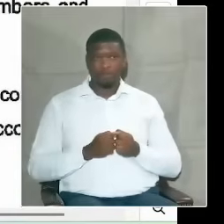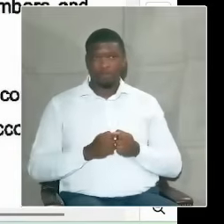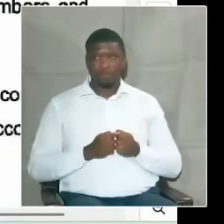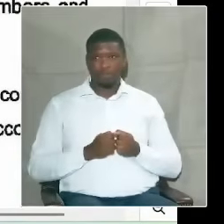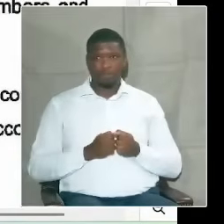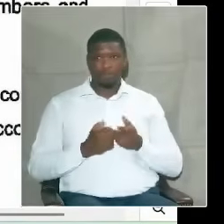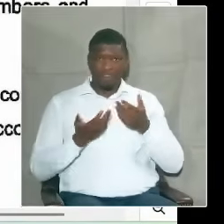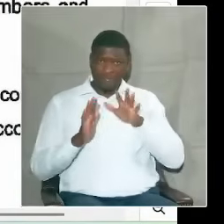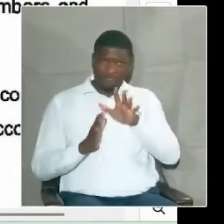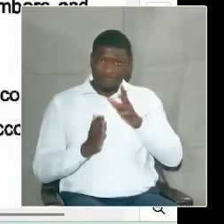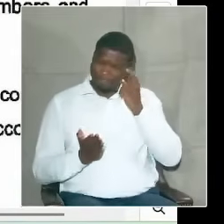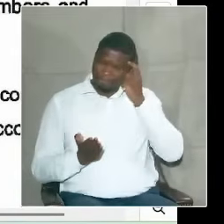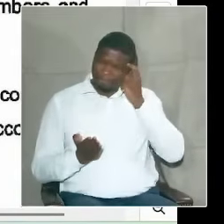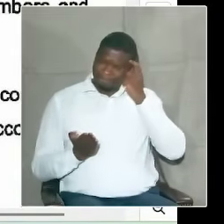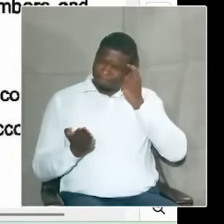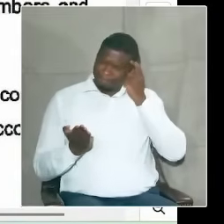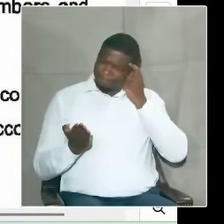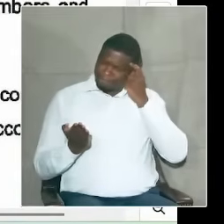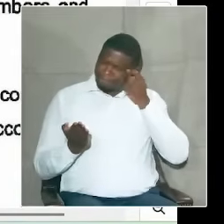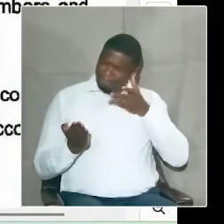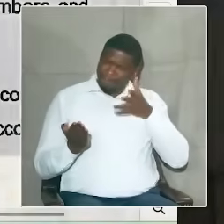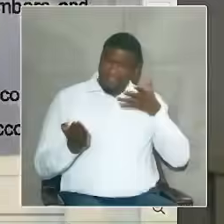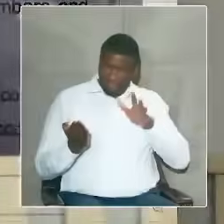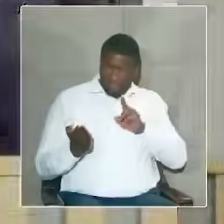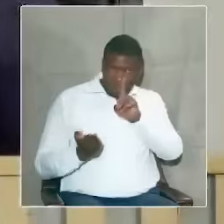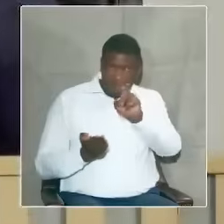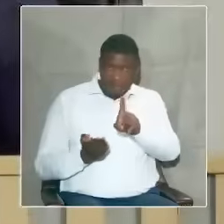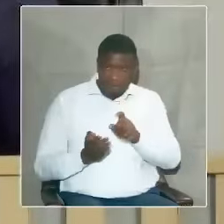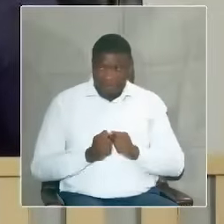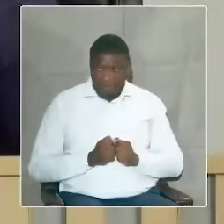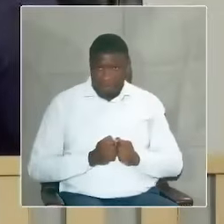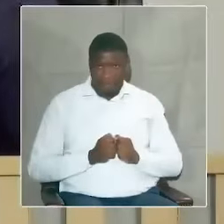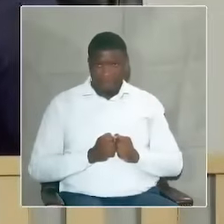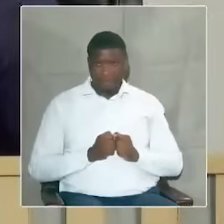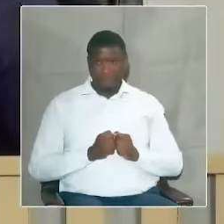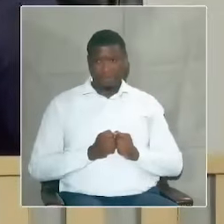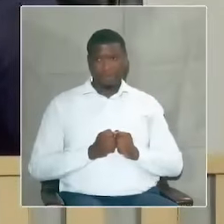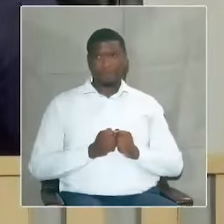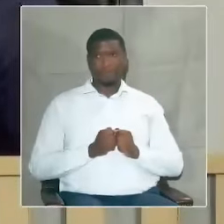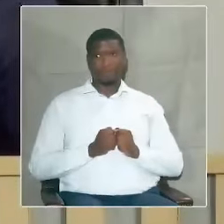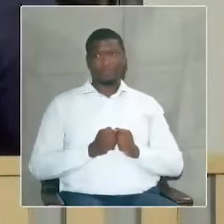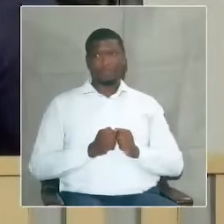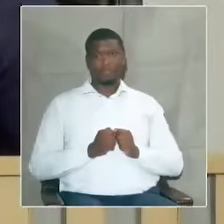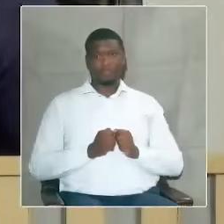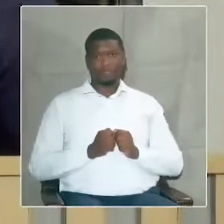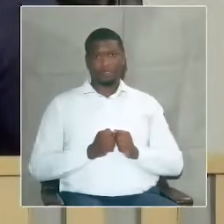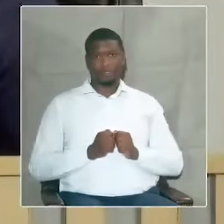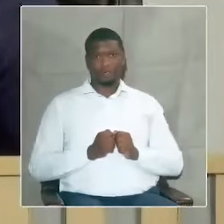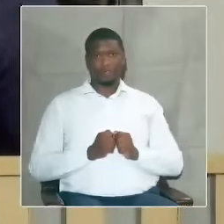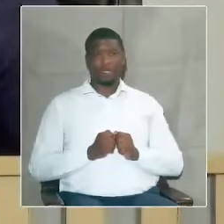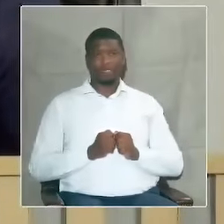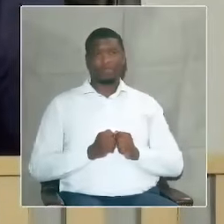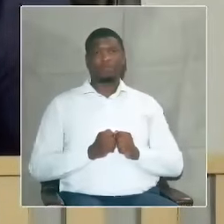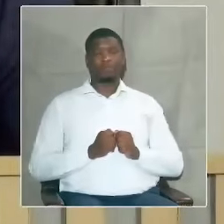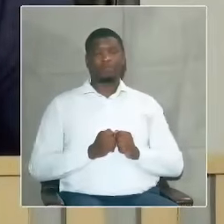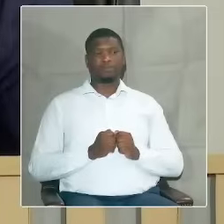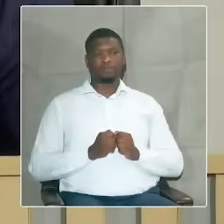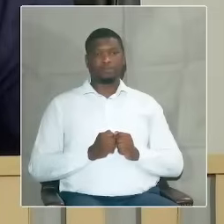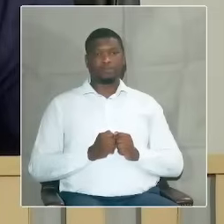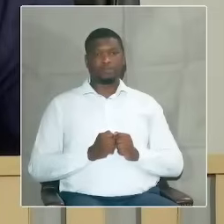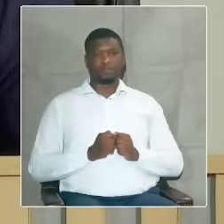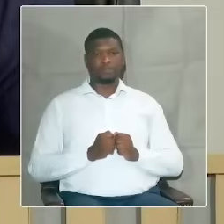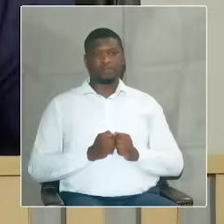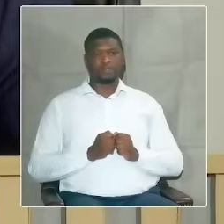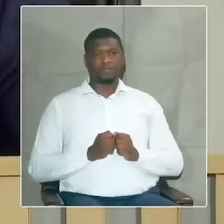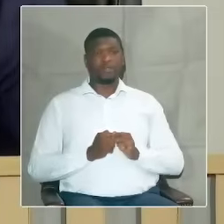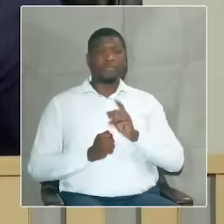Did you have a chance to consider that aspect of the letter? No. I didn't really